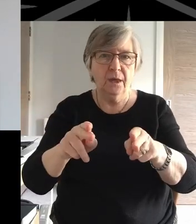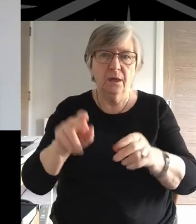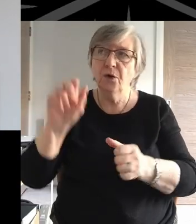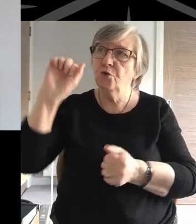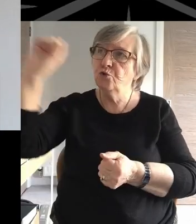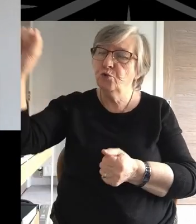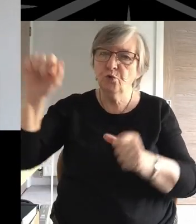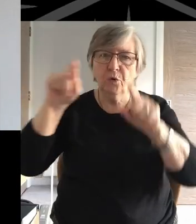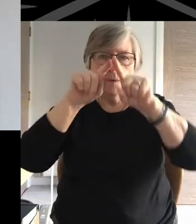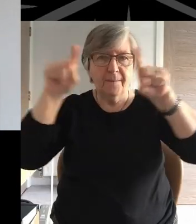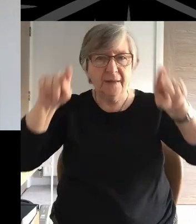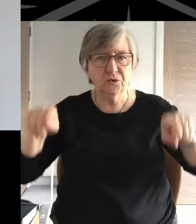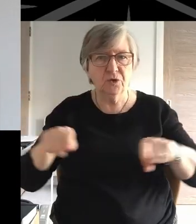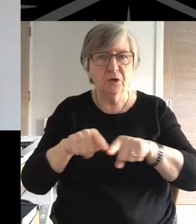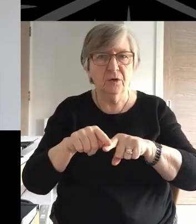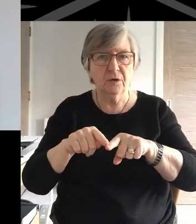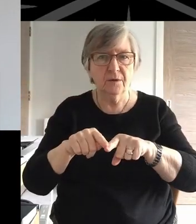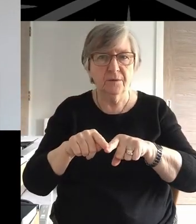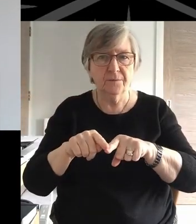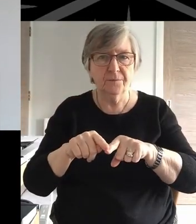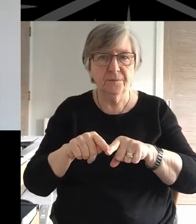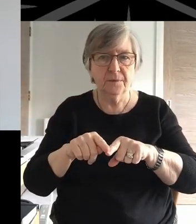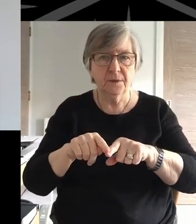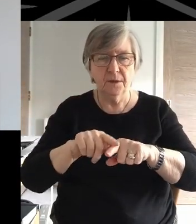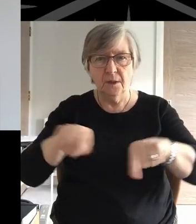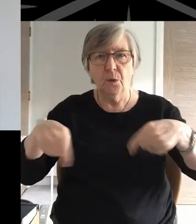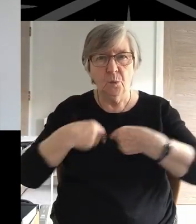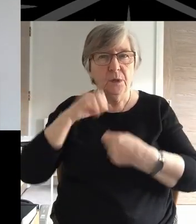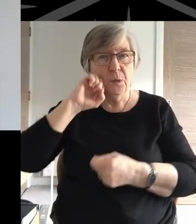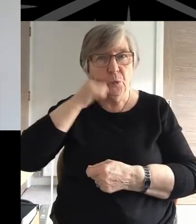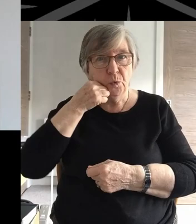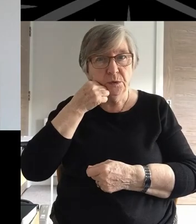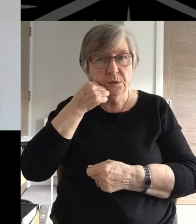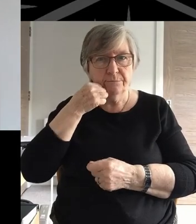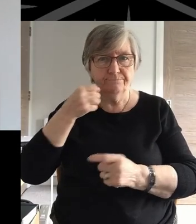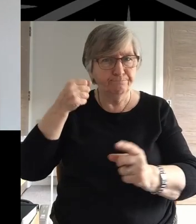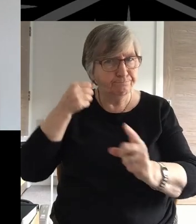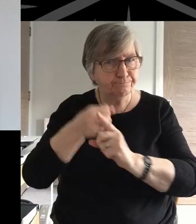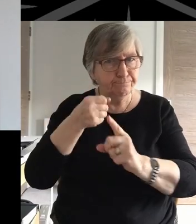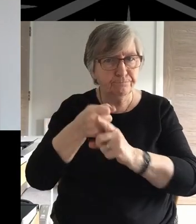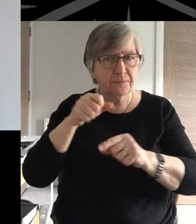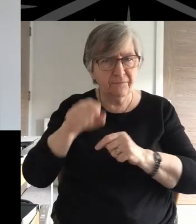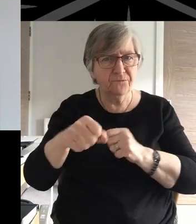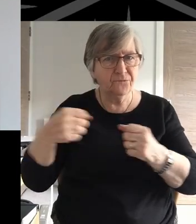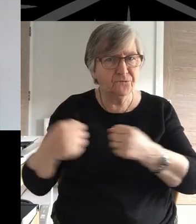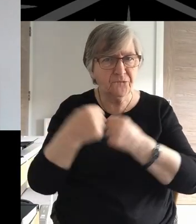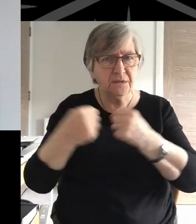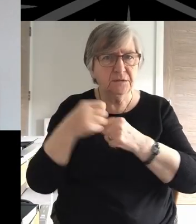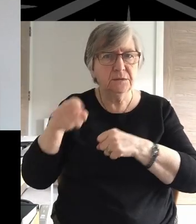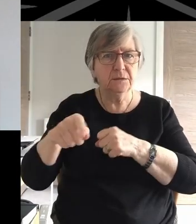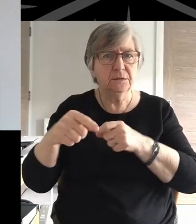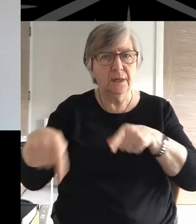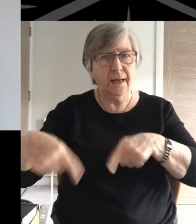picture, that we would fight against them.